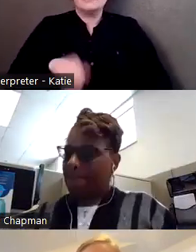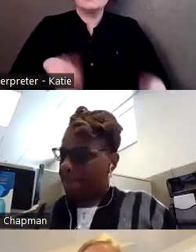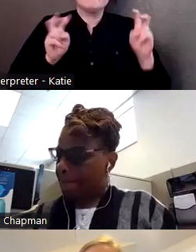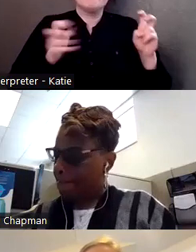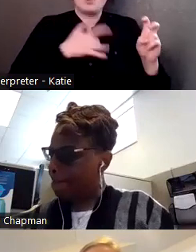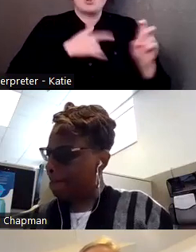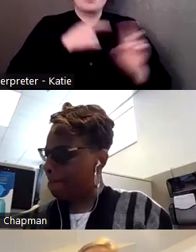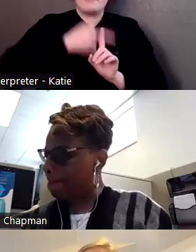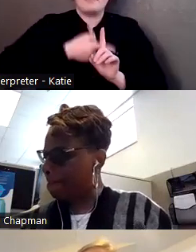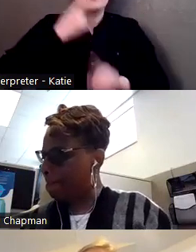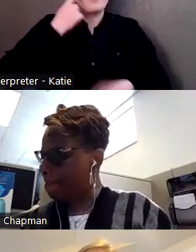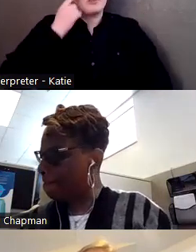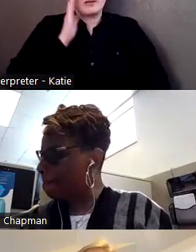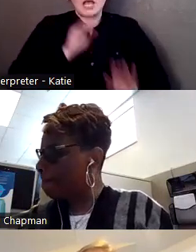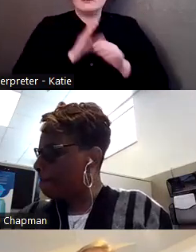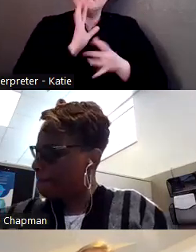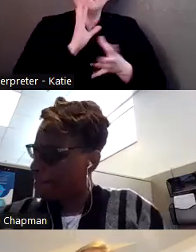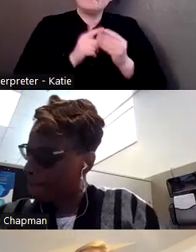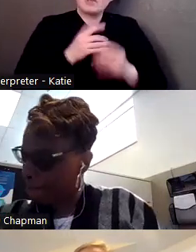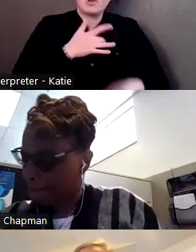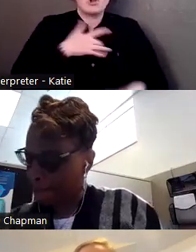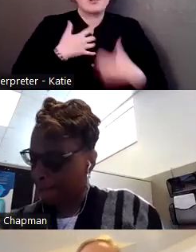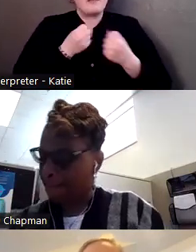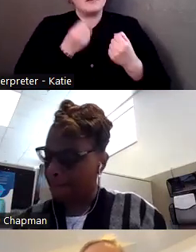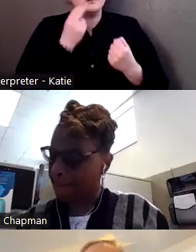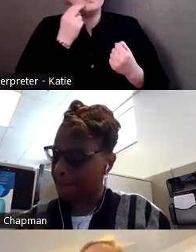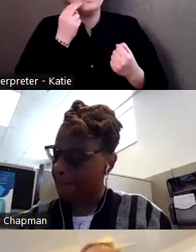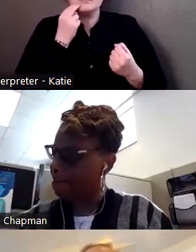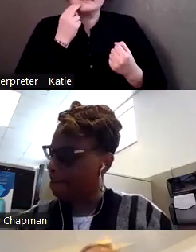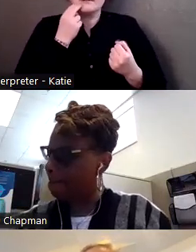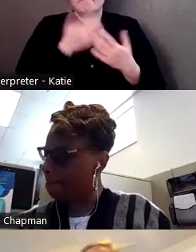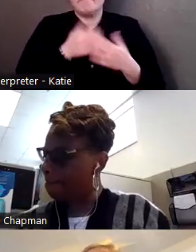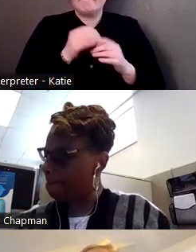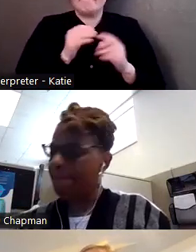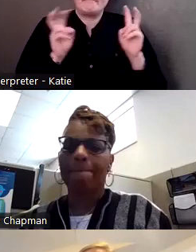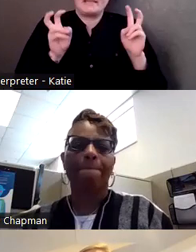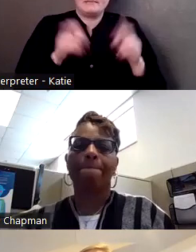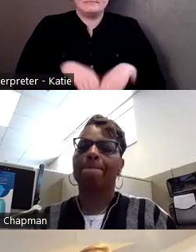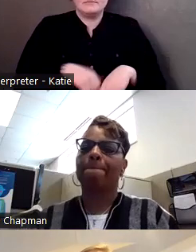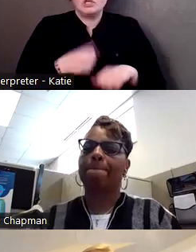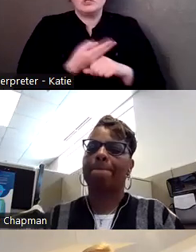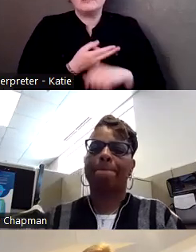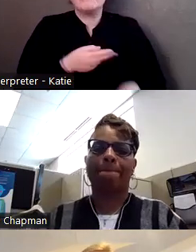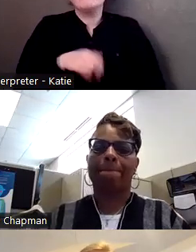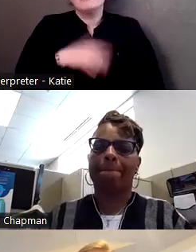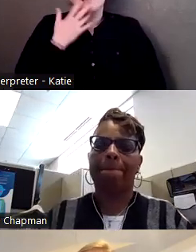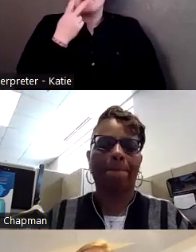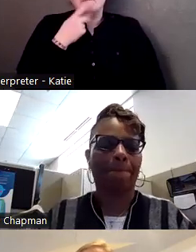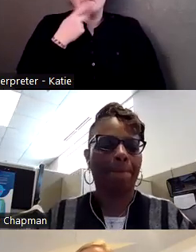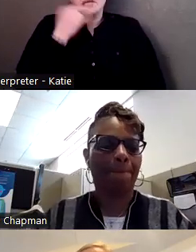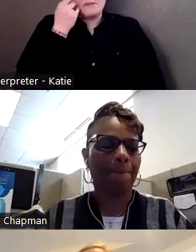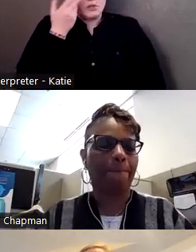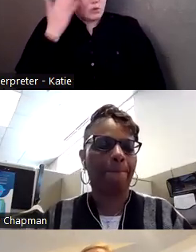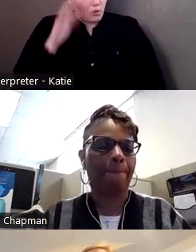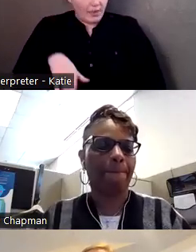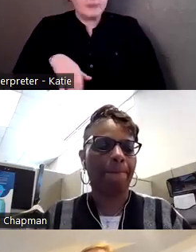like a heart healthy nutrition theme here, going with the pinks and stuff. Yeah. So if you didn't know, February is heart